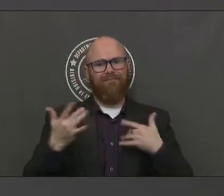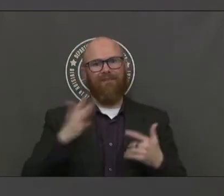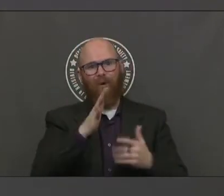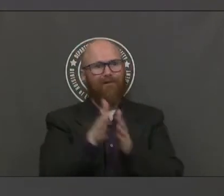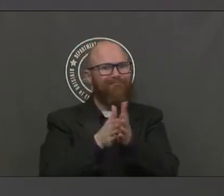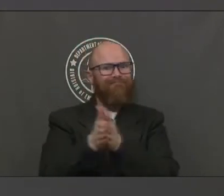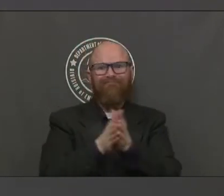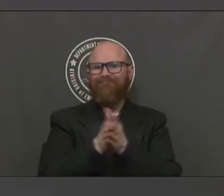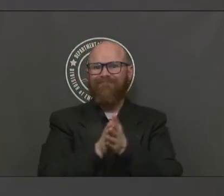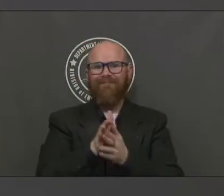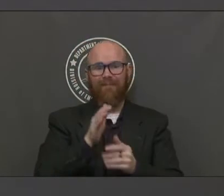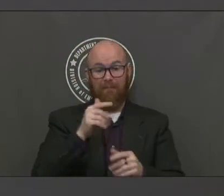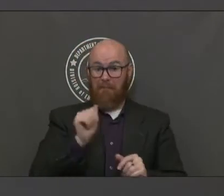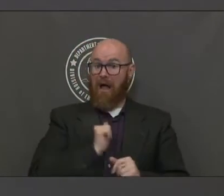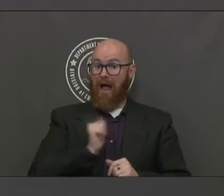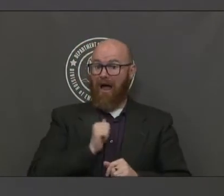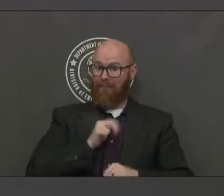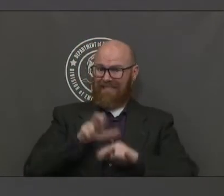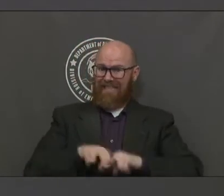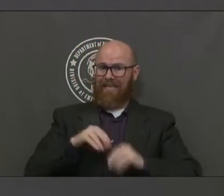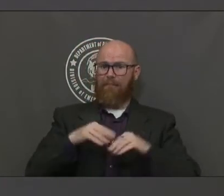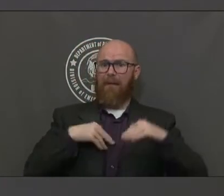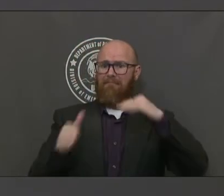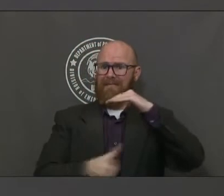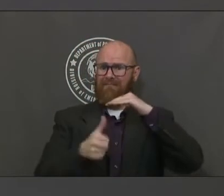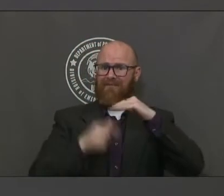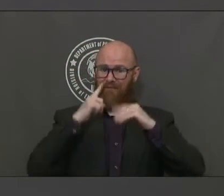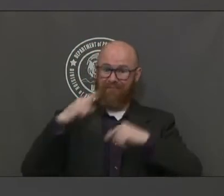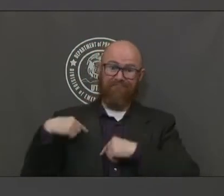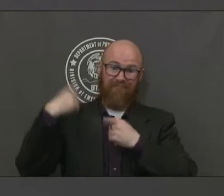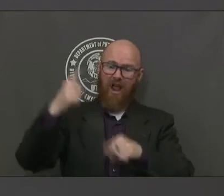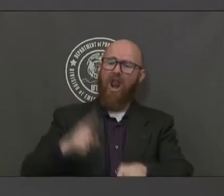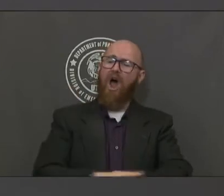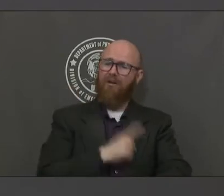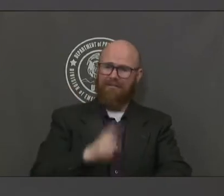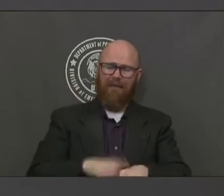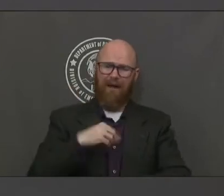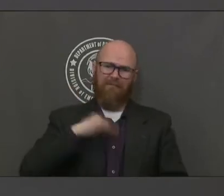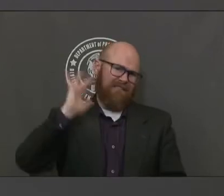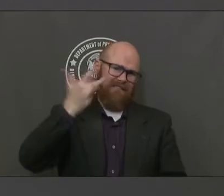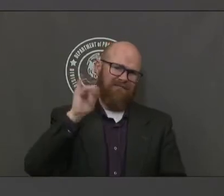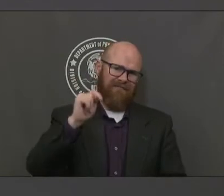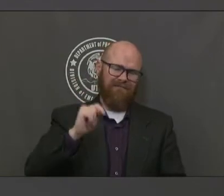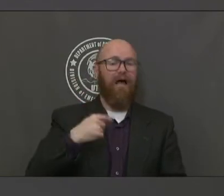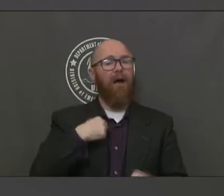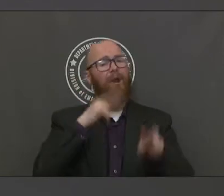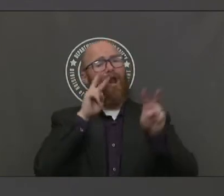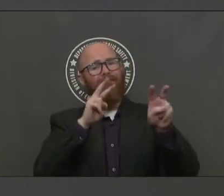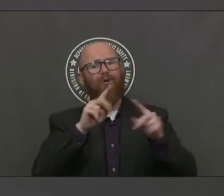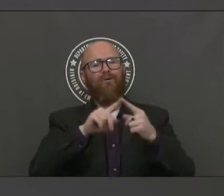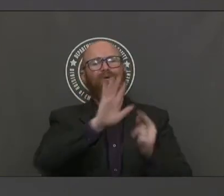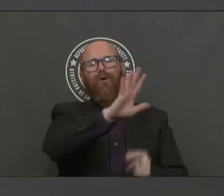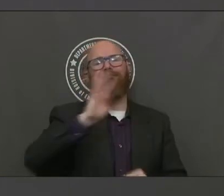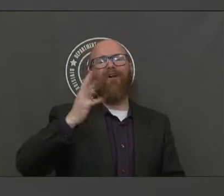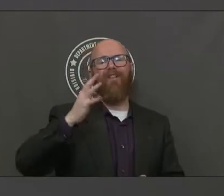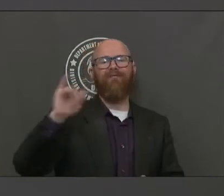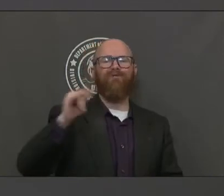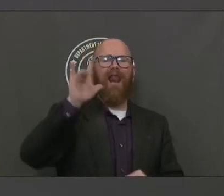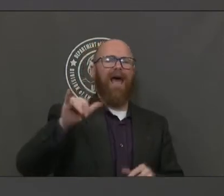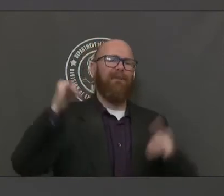in a basement for far too long. I'm looking forward to the 4th of July as